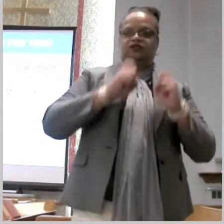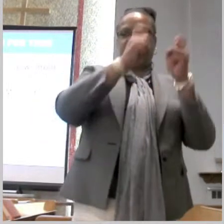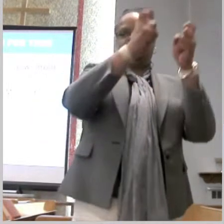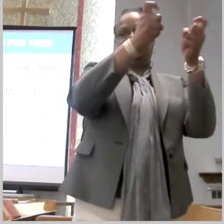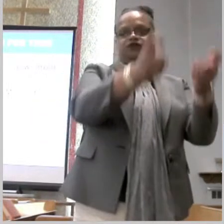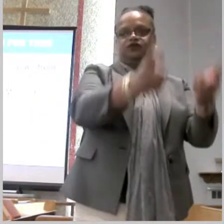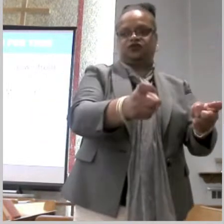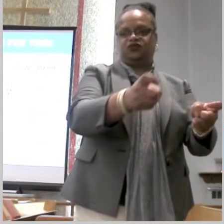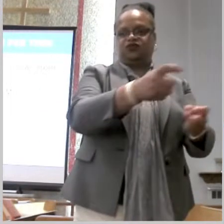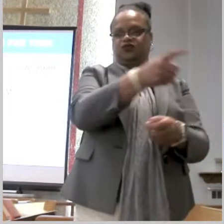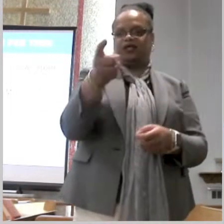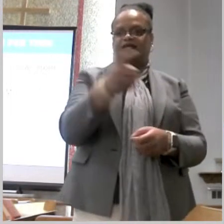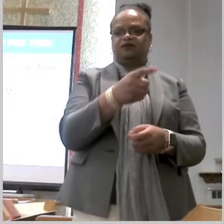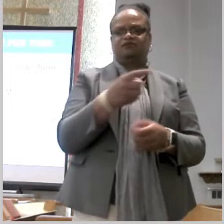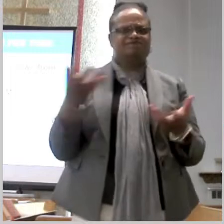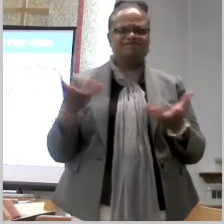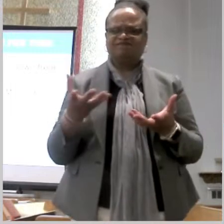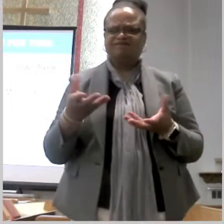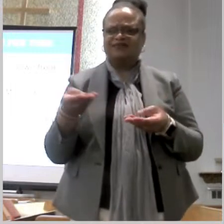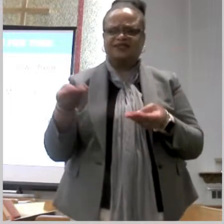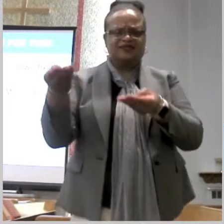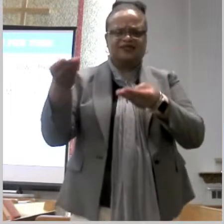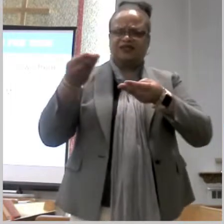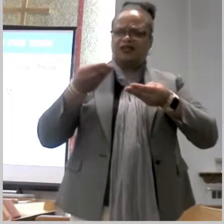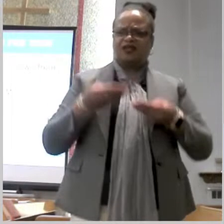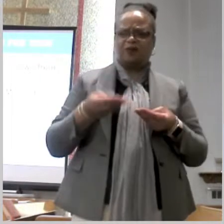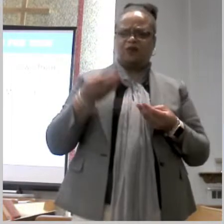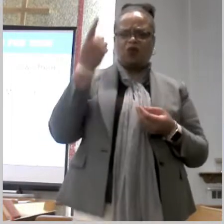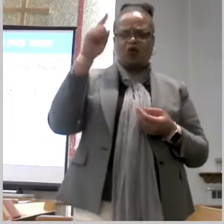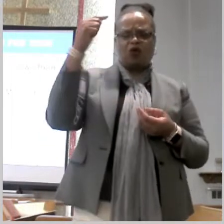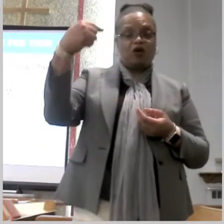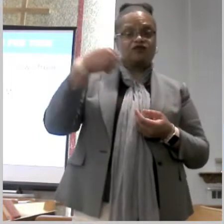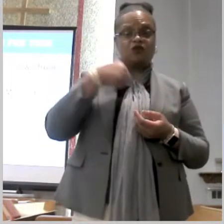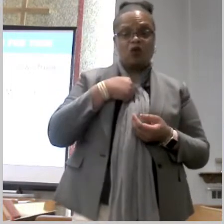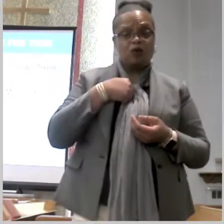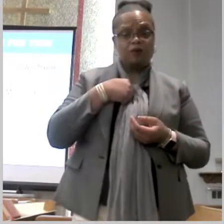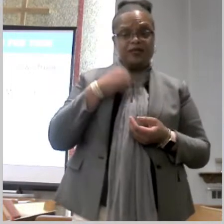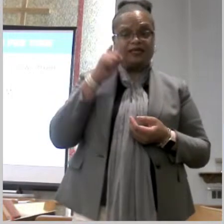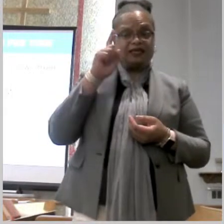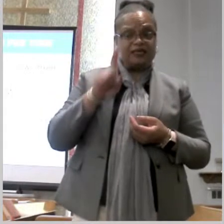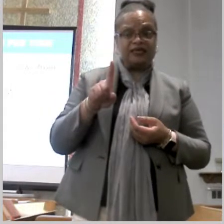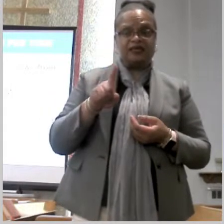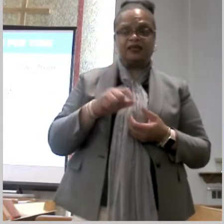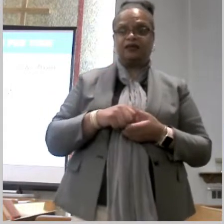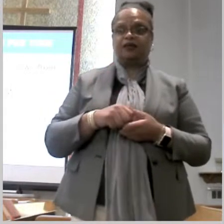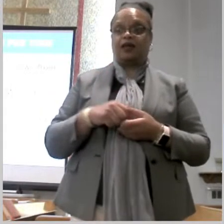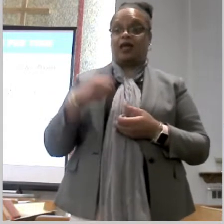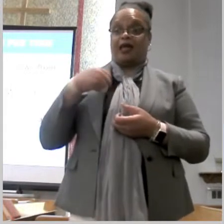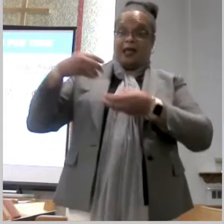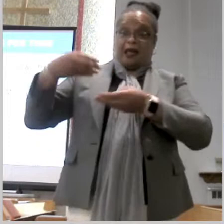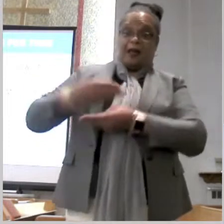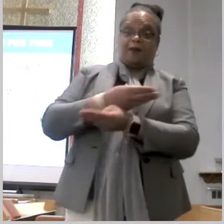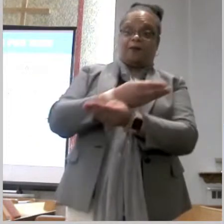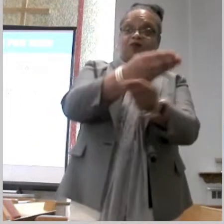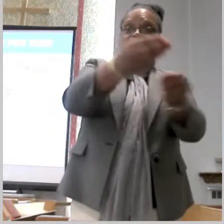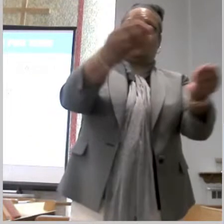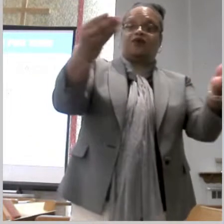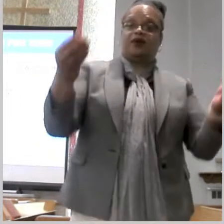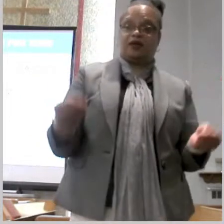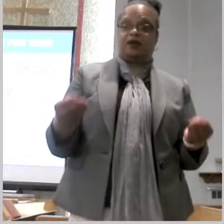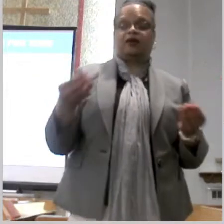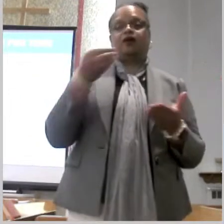I bring rich gifts to thee. What hast thou brought for me?